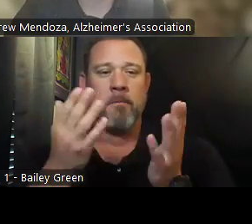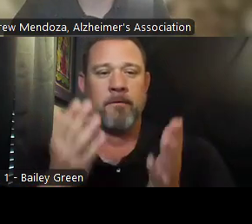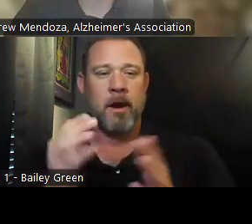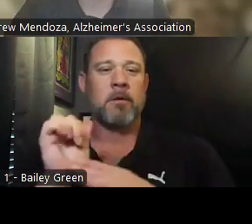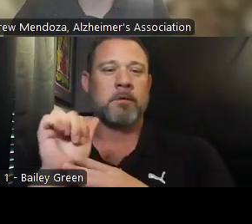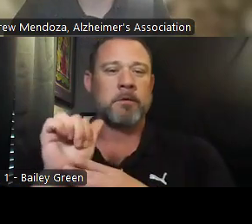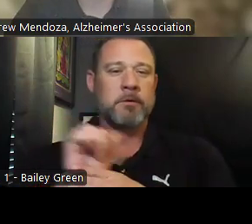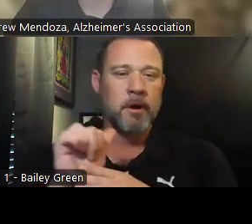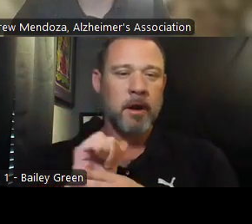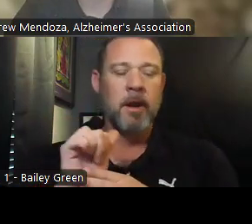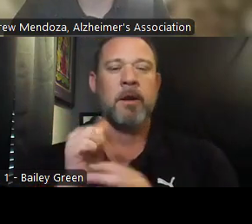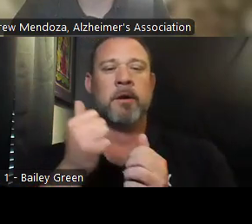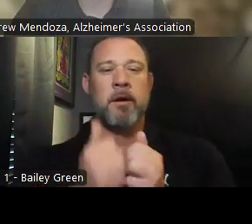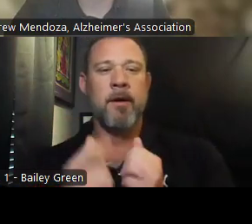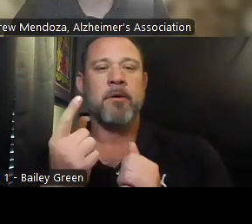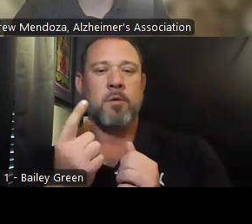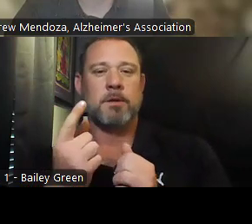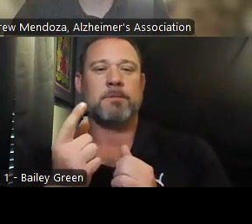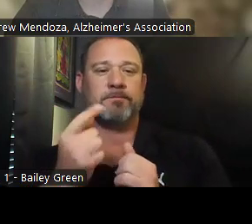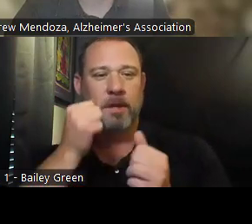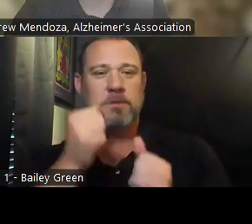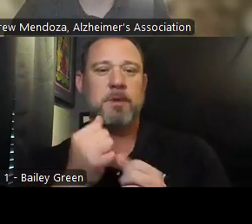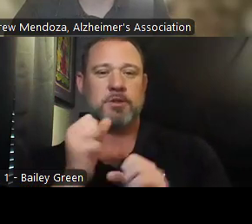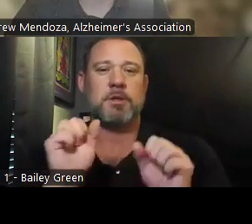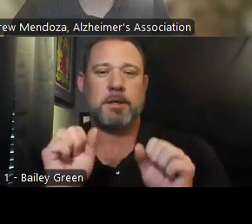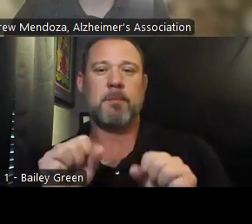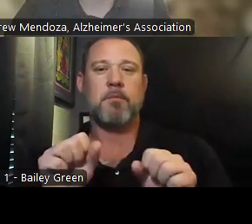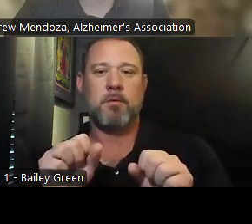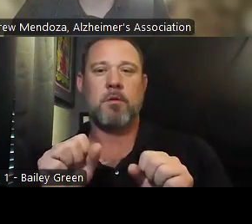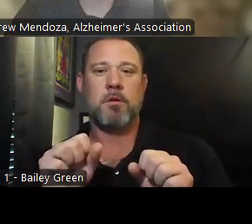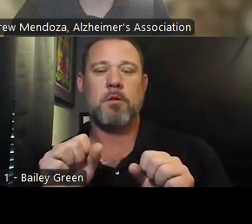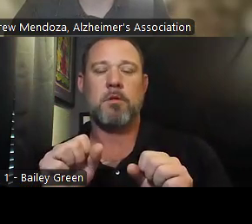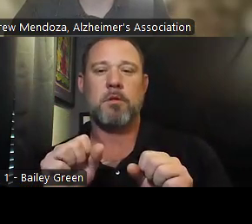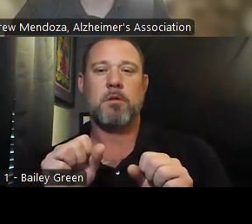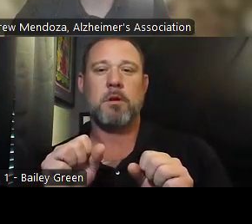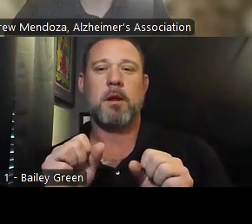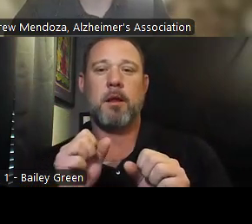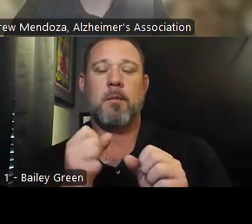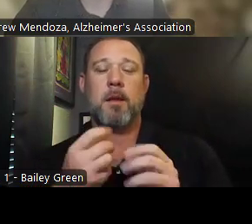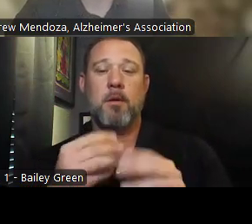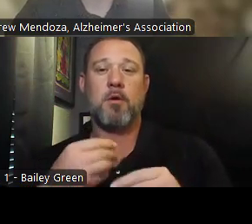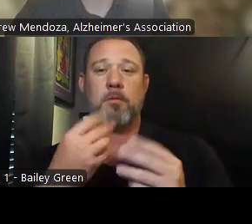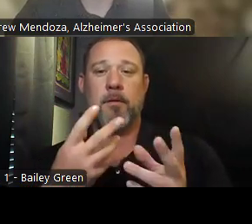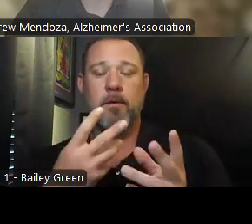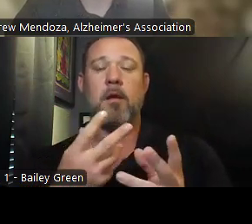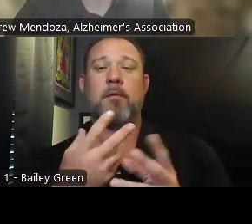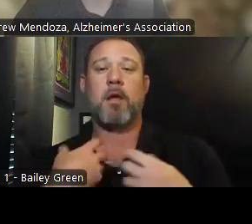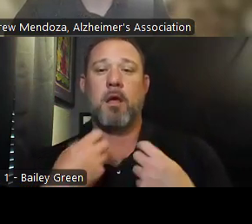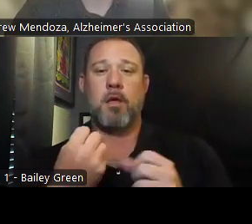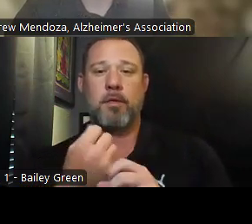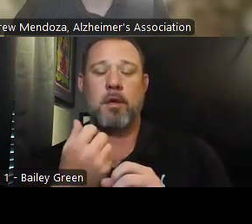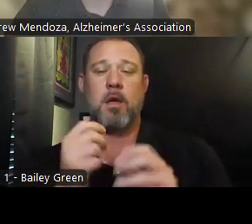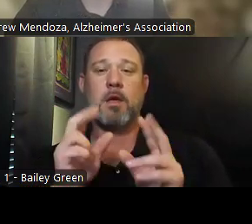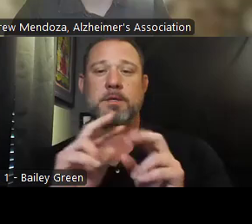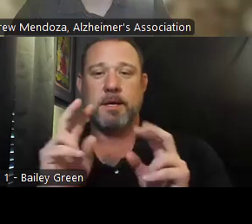train so that everyone is dementia capable and can be able to perform cognitive health assessments